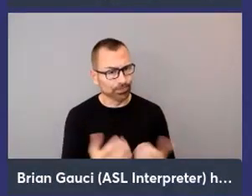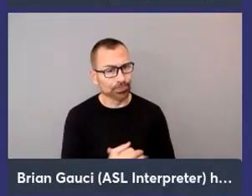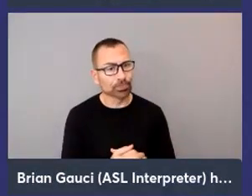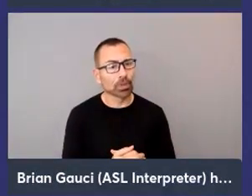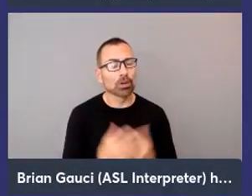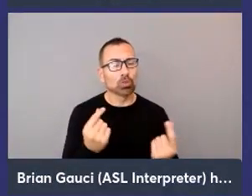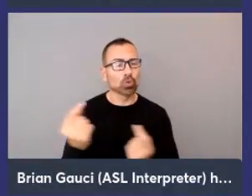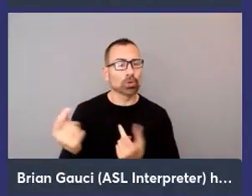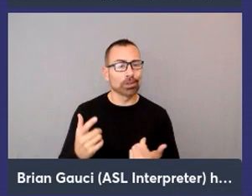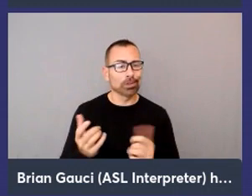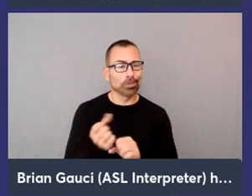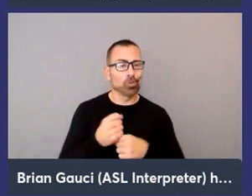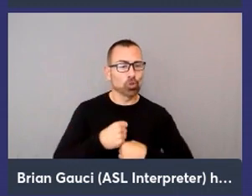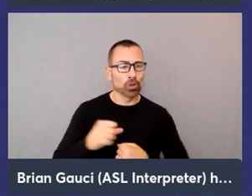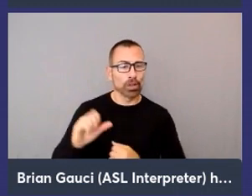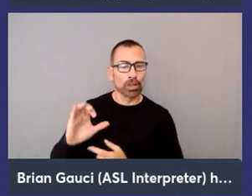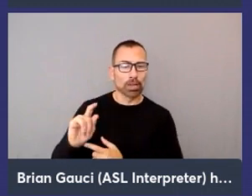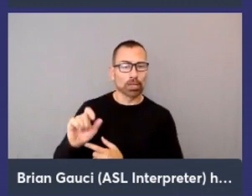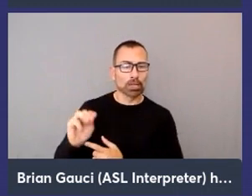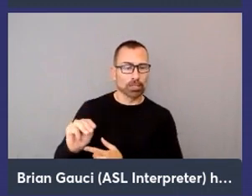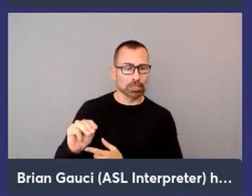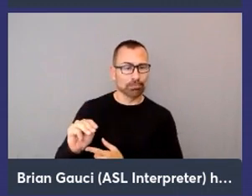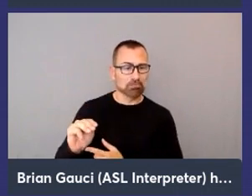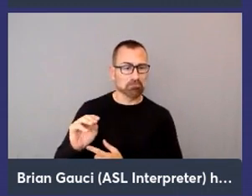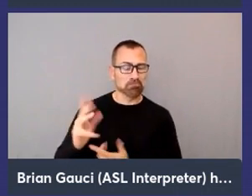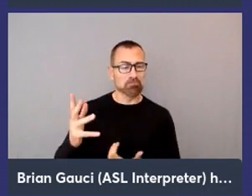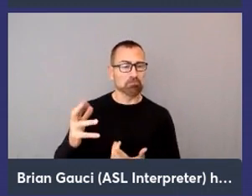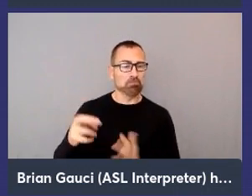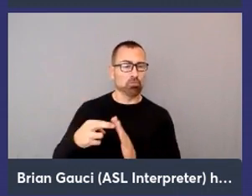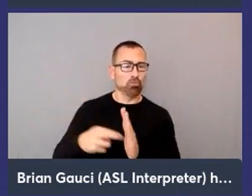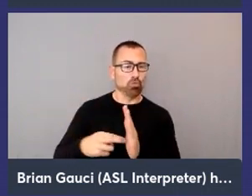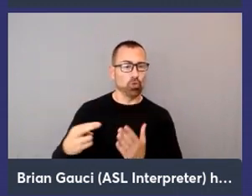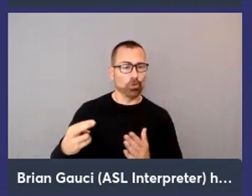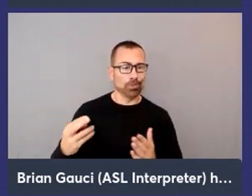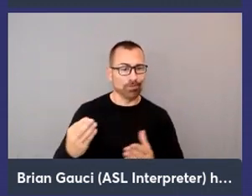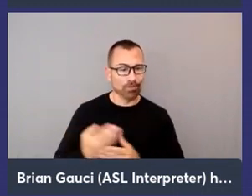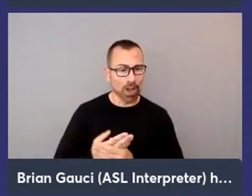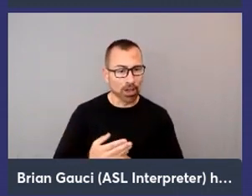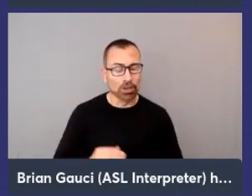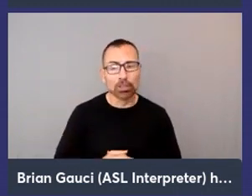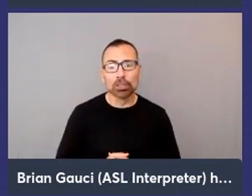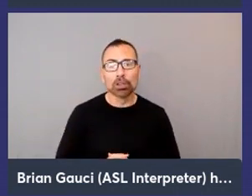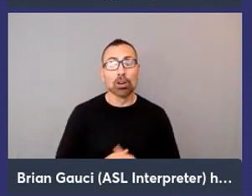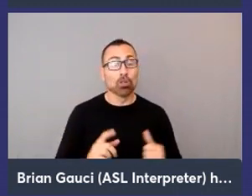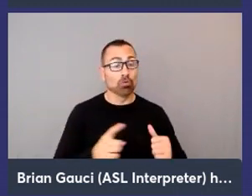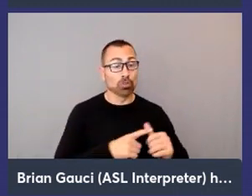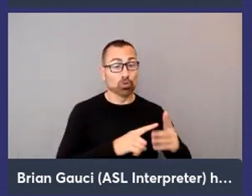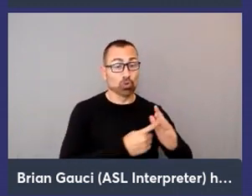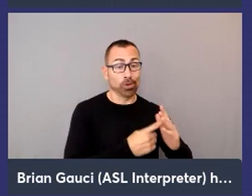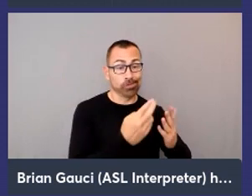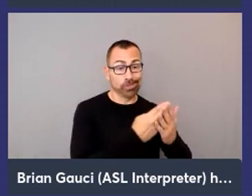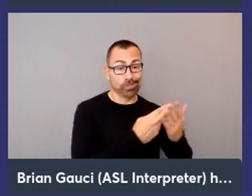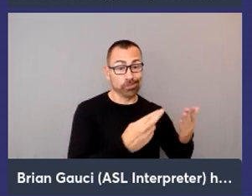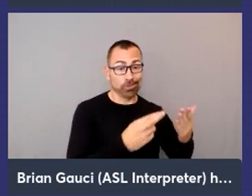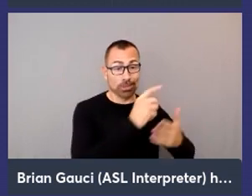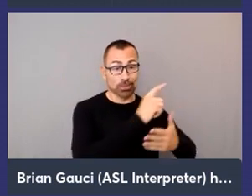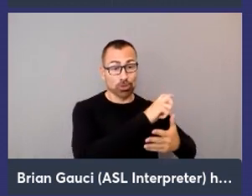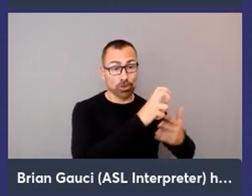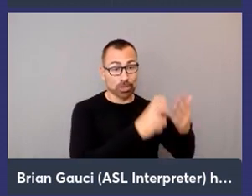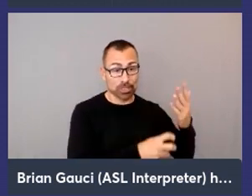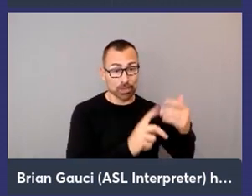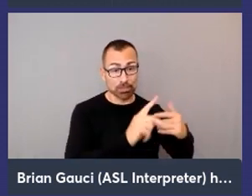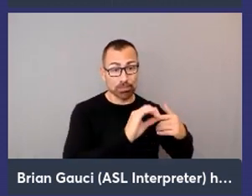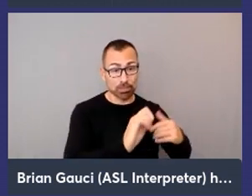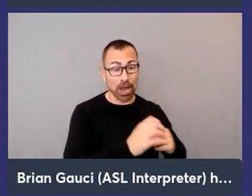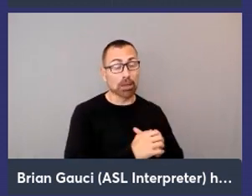a custom rules file. And so what you first start with is the resource type itself, its attribute, and then a